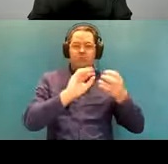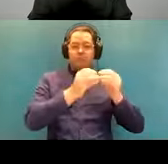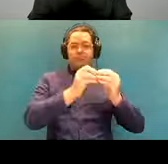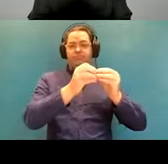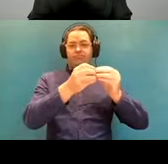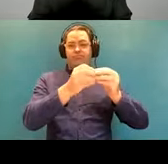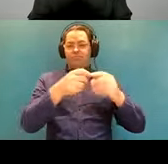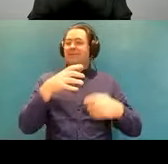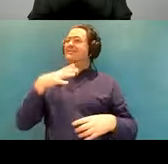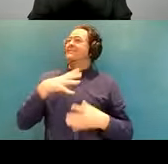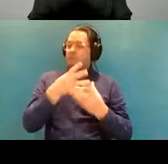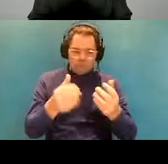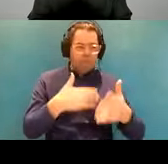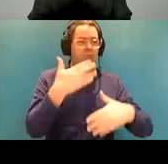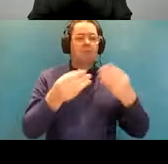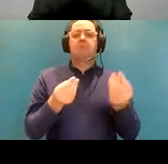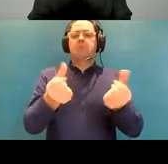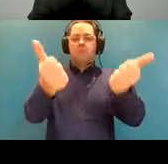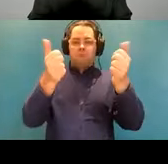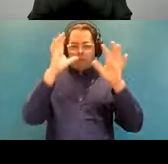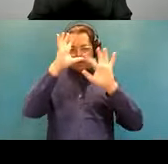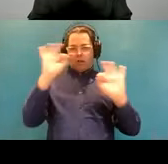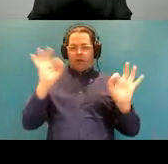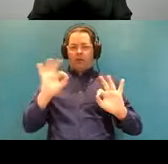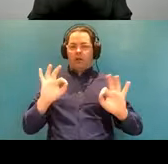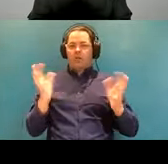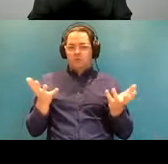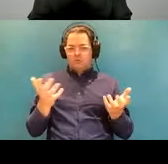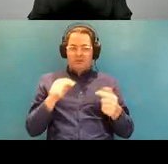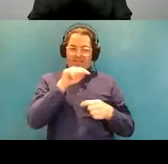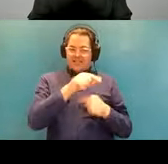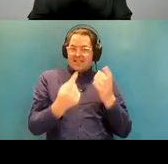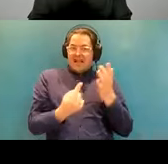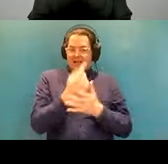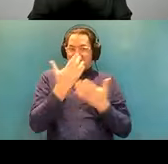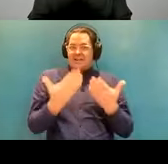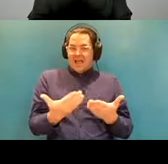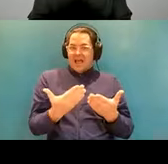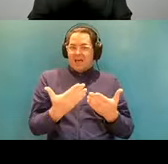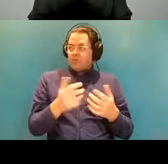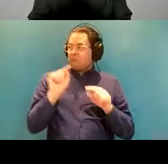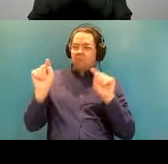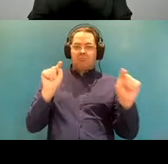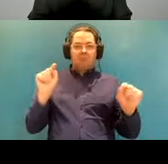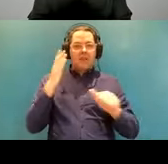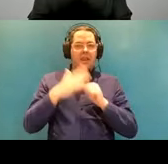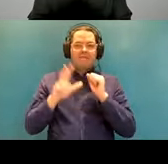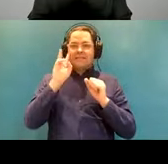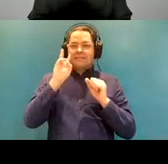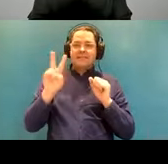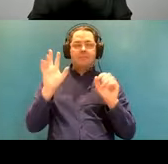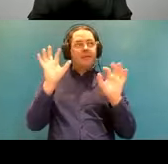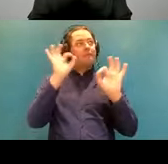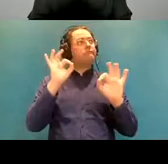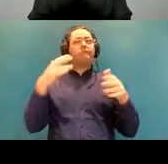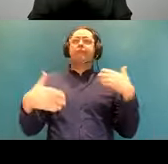when I was preparing my talk here today, you know, these kinds of things are happening, and we don't always acknowledge them. So